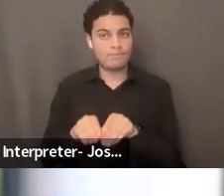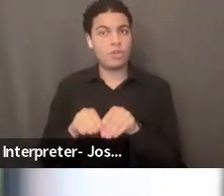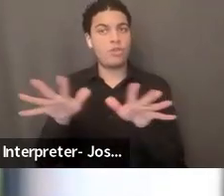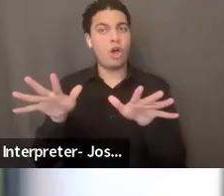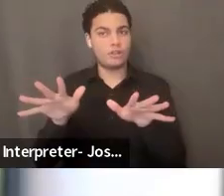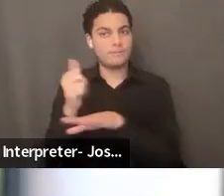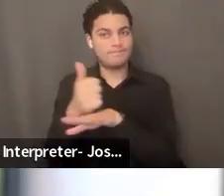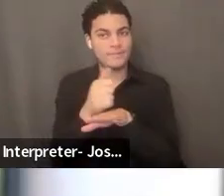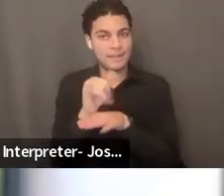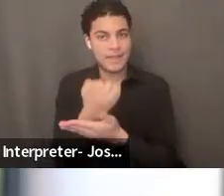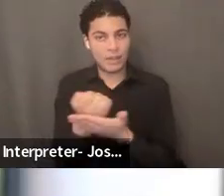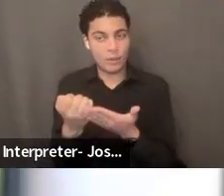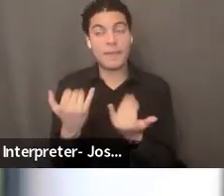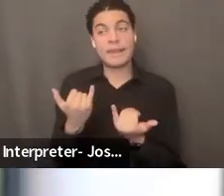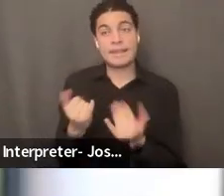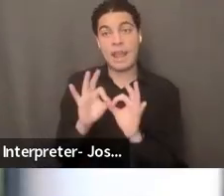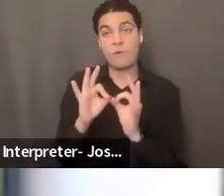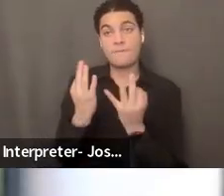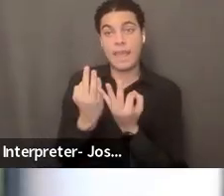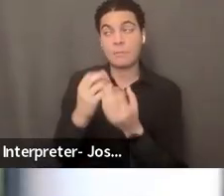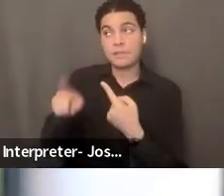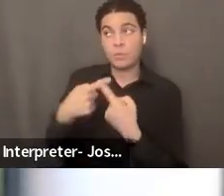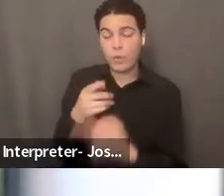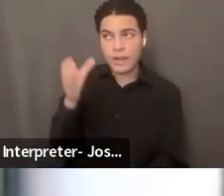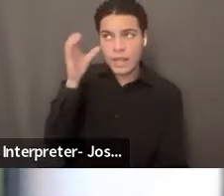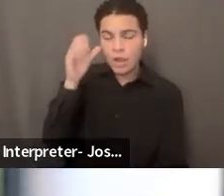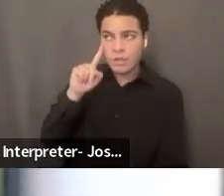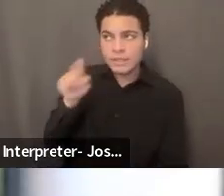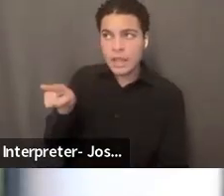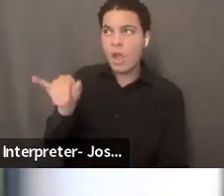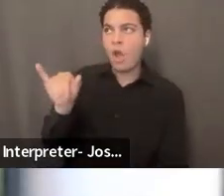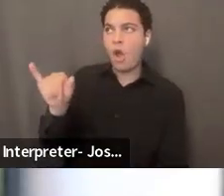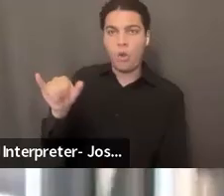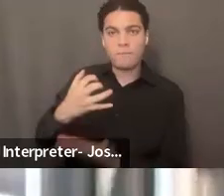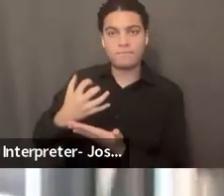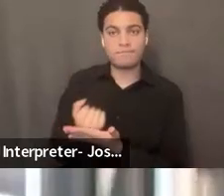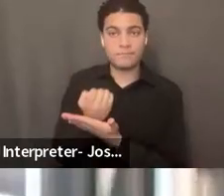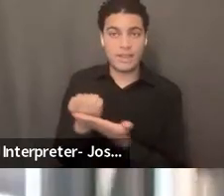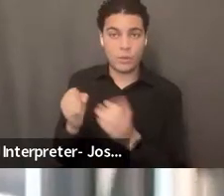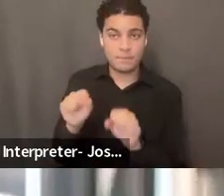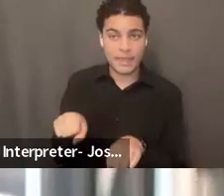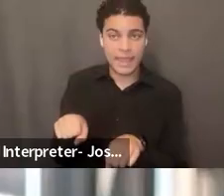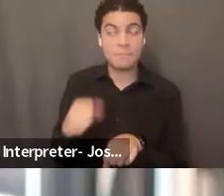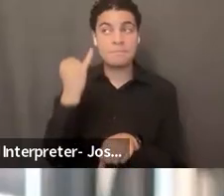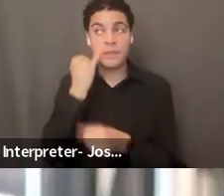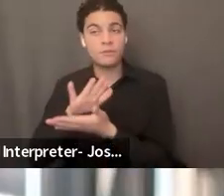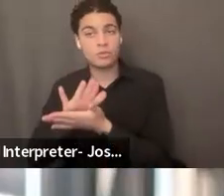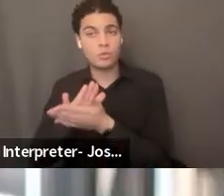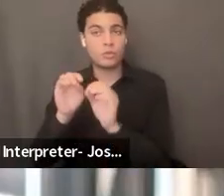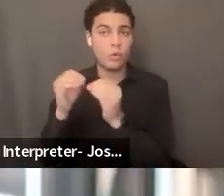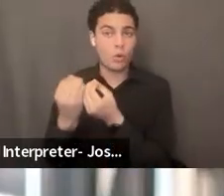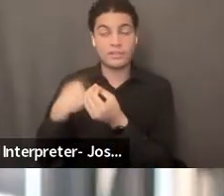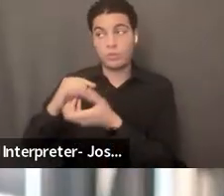is even available. I think the more awareness we can spread by partnering with schools, organizations, and continue bringing ourselves